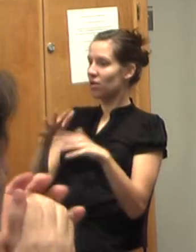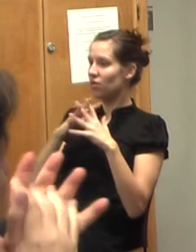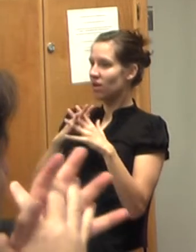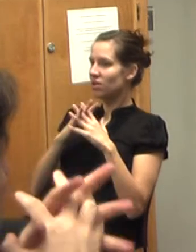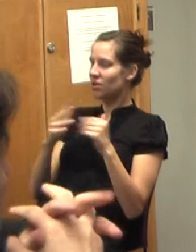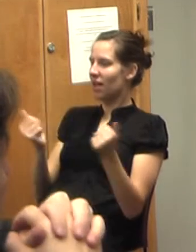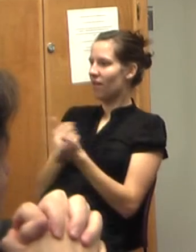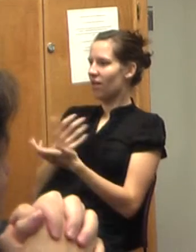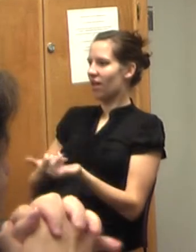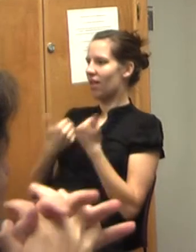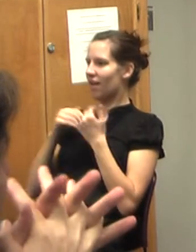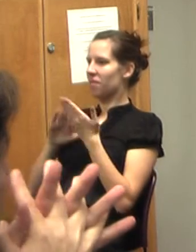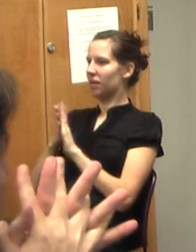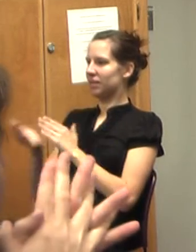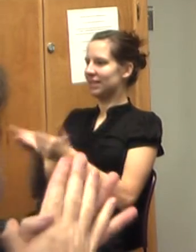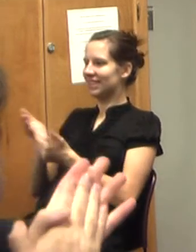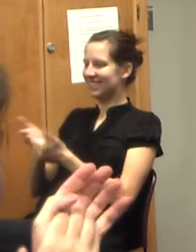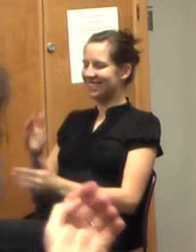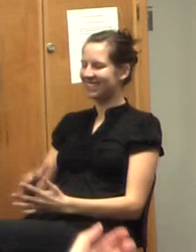wrestled, everything in life comes easy.